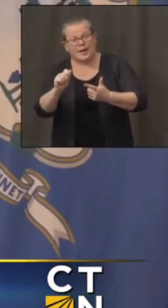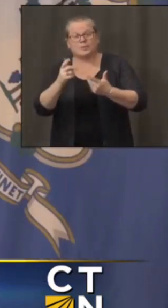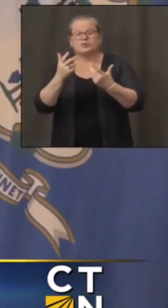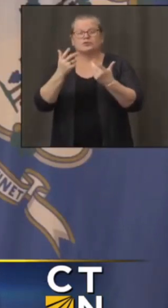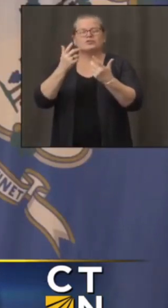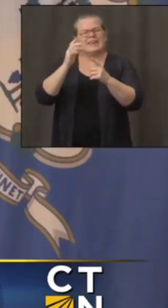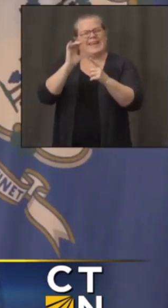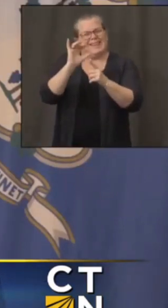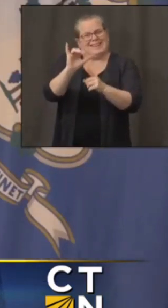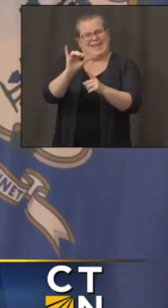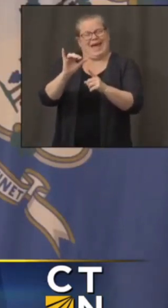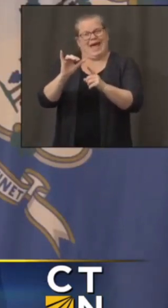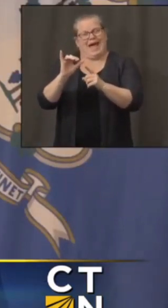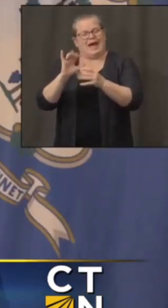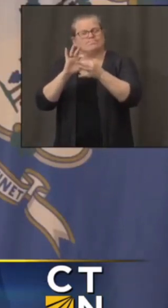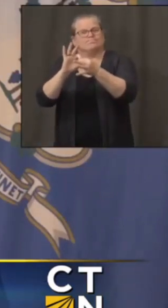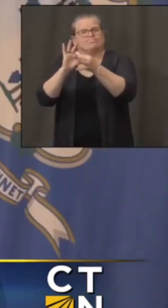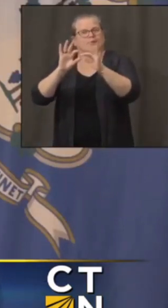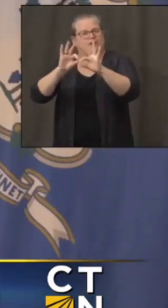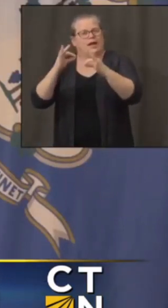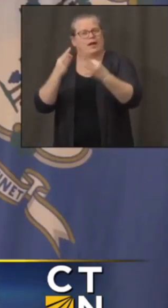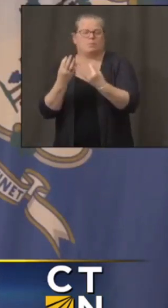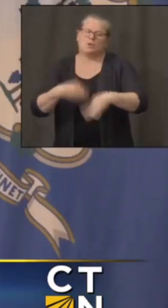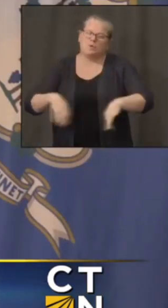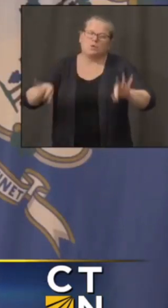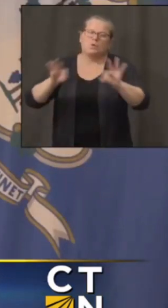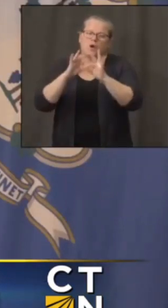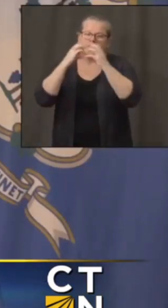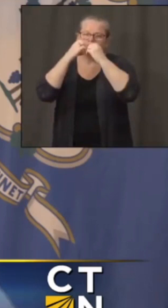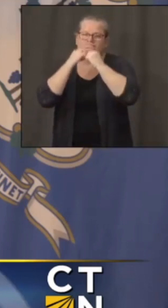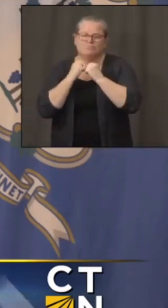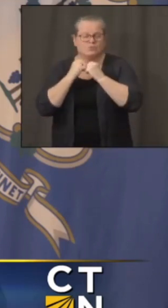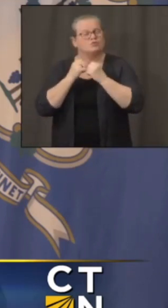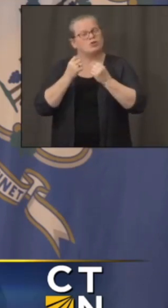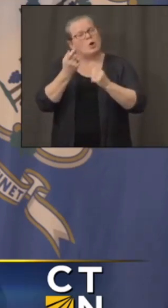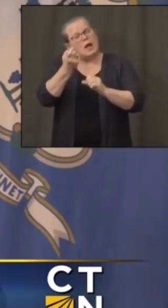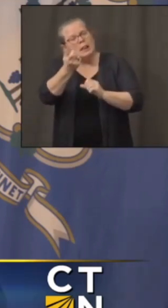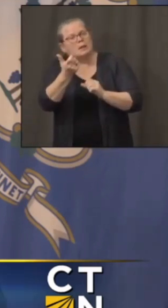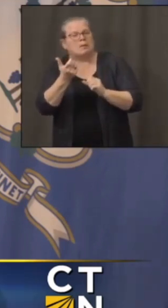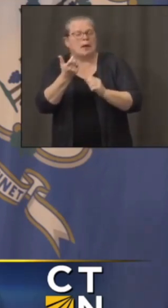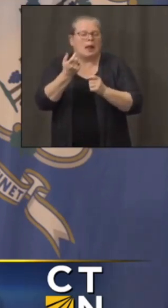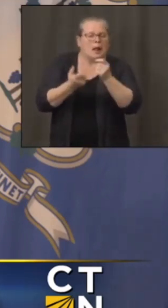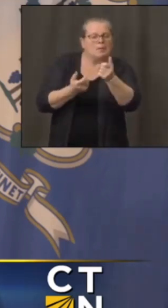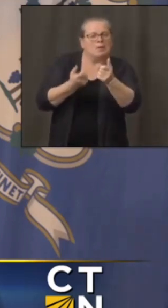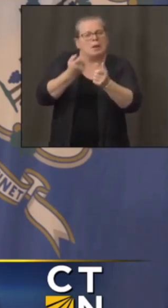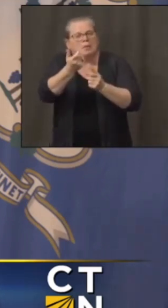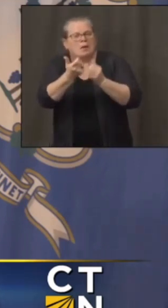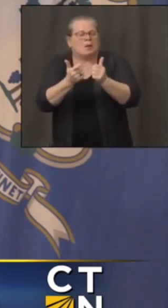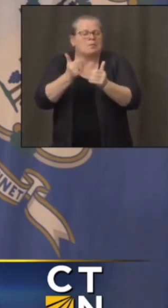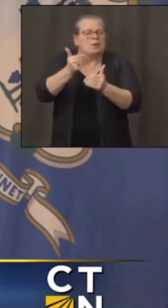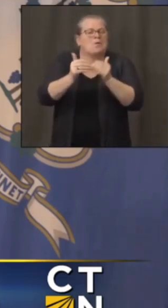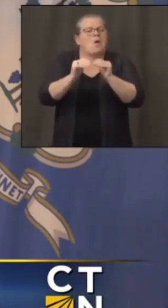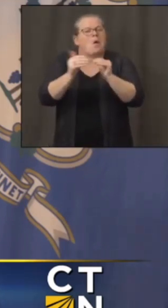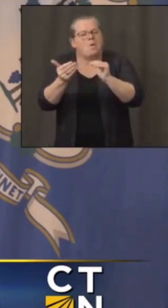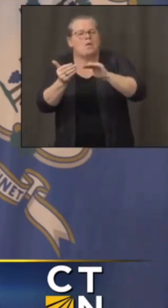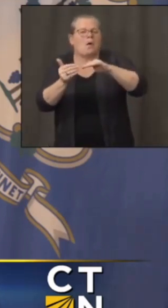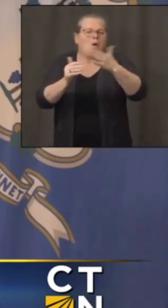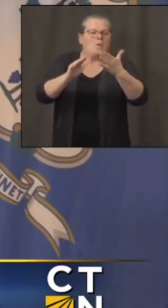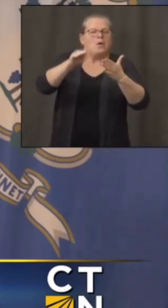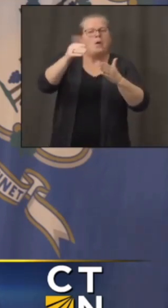so important, and we're opening that up a little more every day. And that gets us to where we are